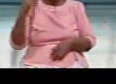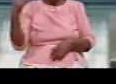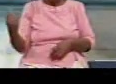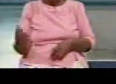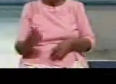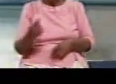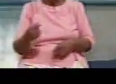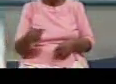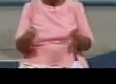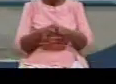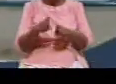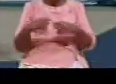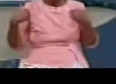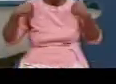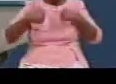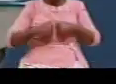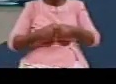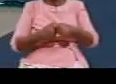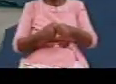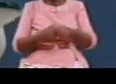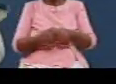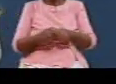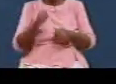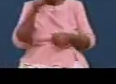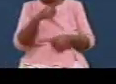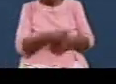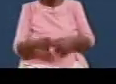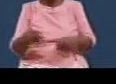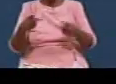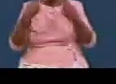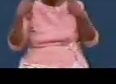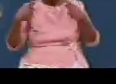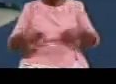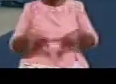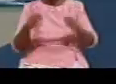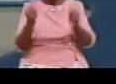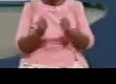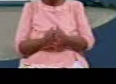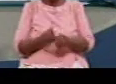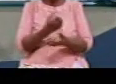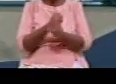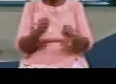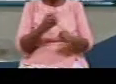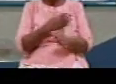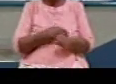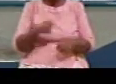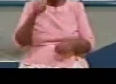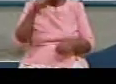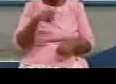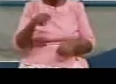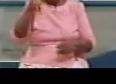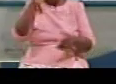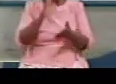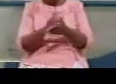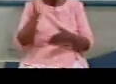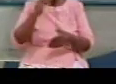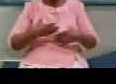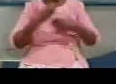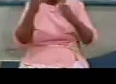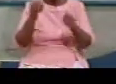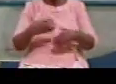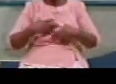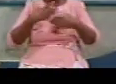her saints shall shout for joy. We come into the kingdom, and we come